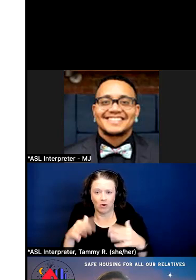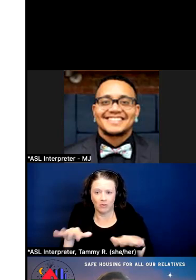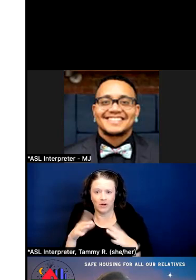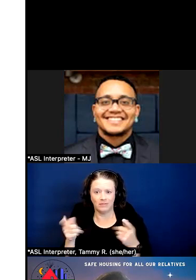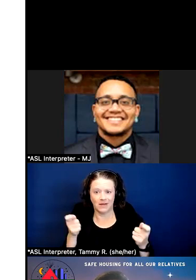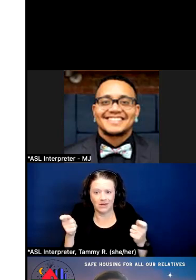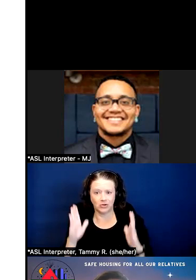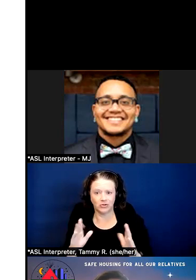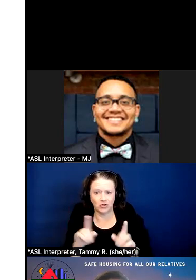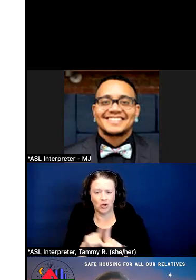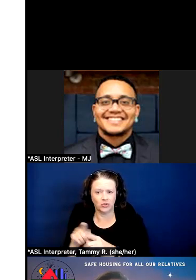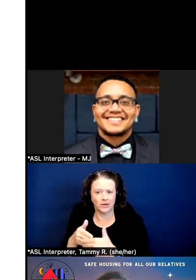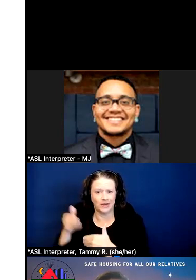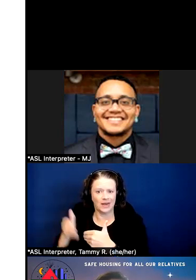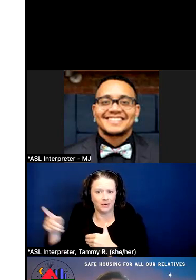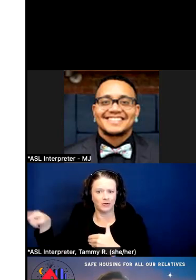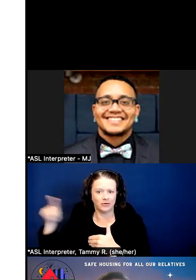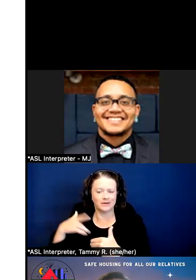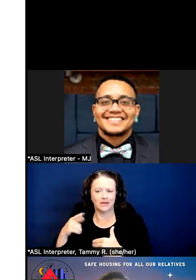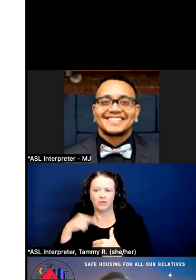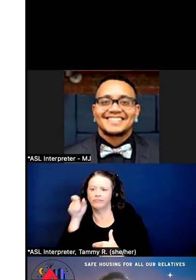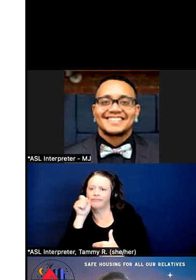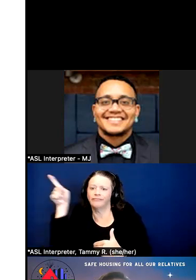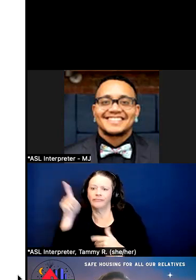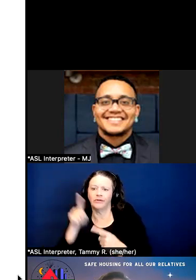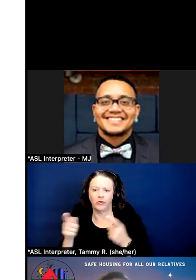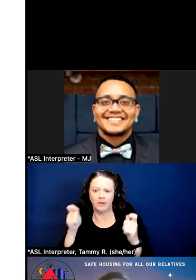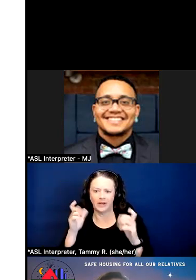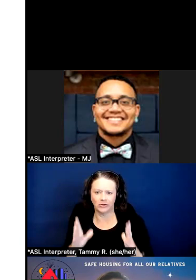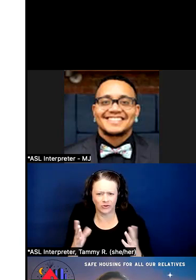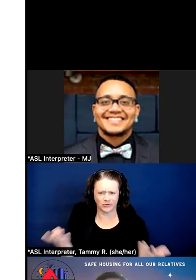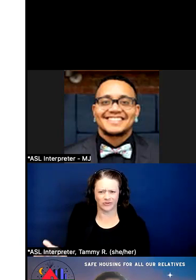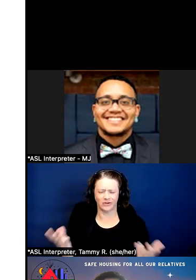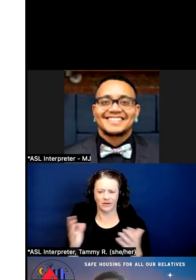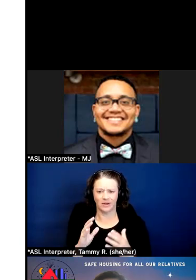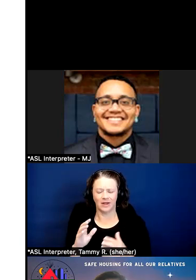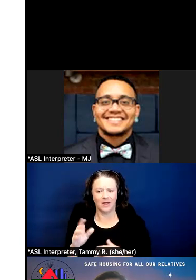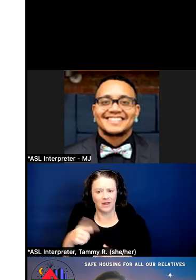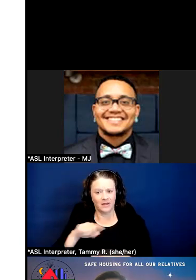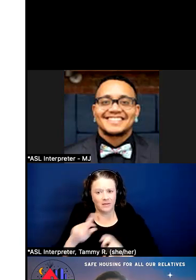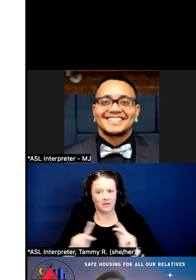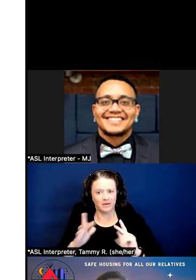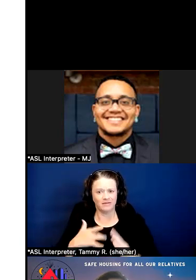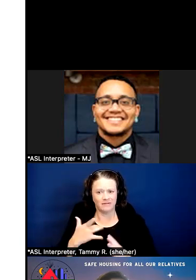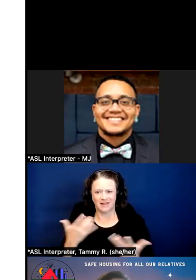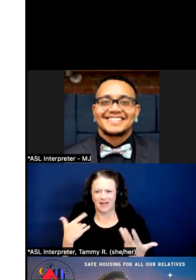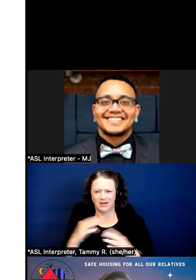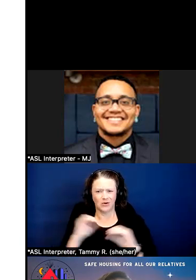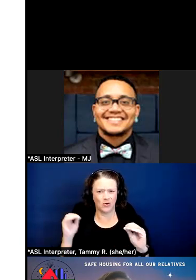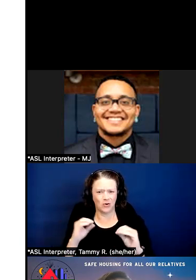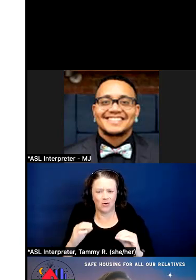also neighbors that were reporting them to managers. And this just really led to a sense of not having community in those spaces.